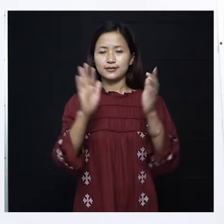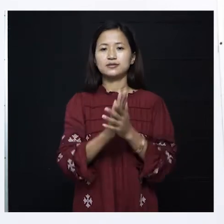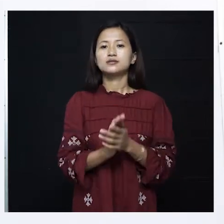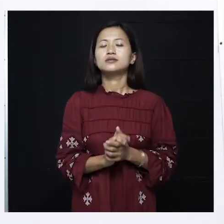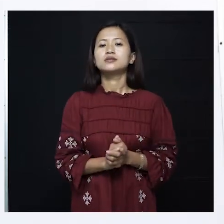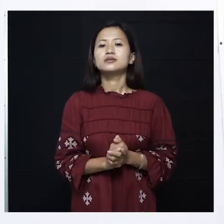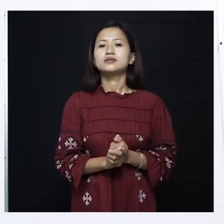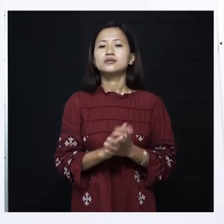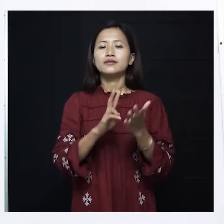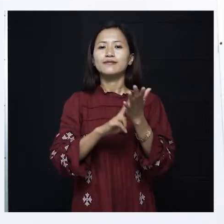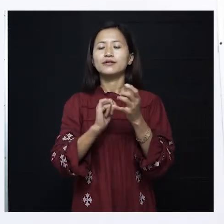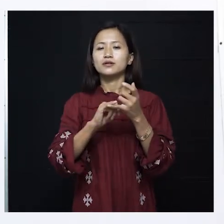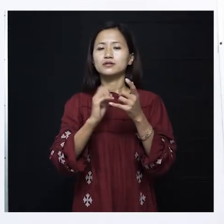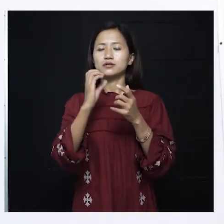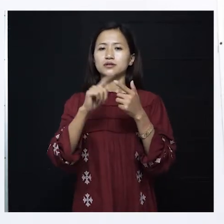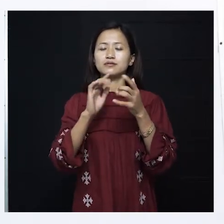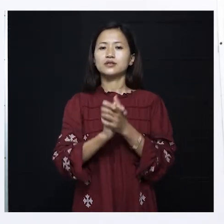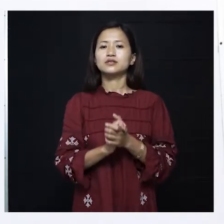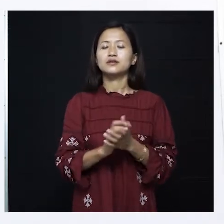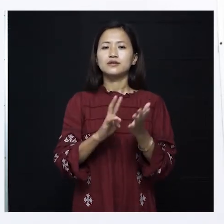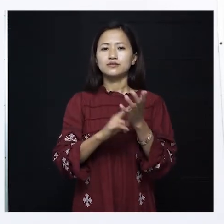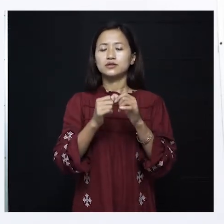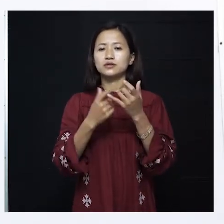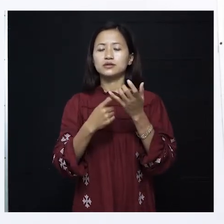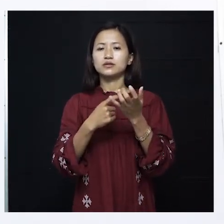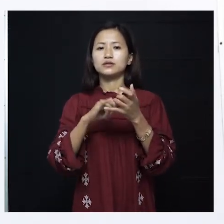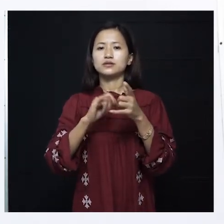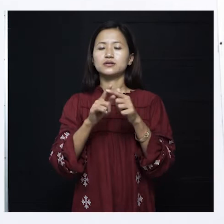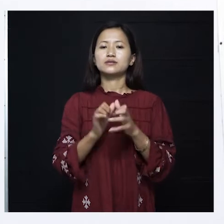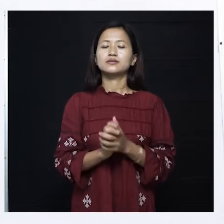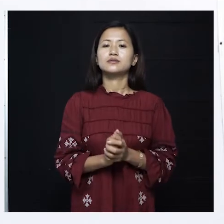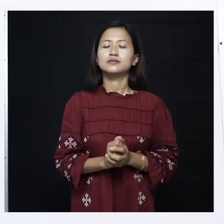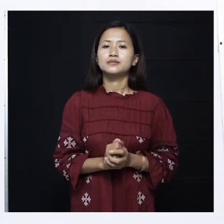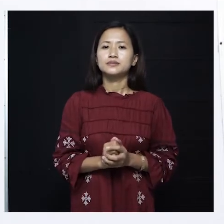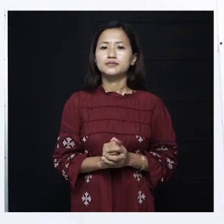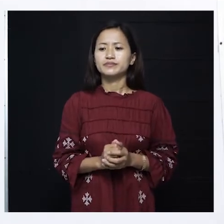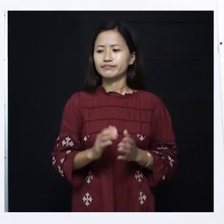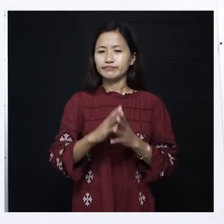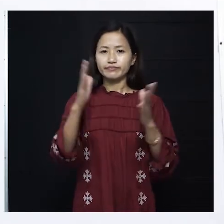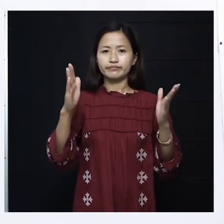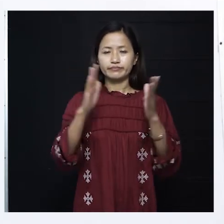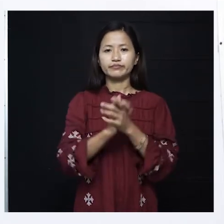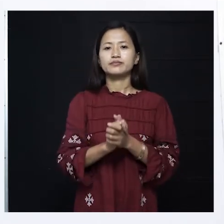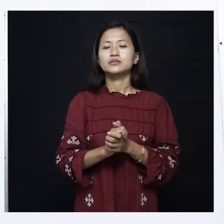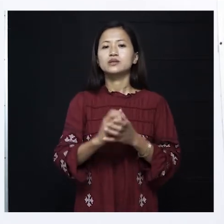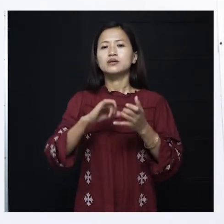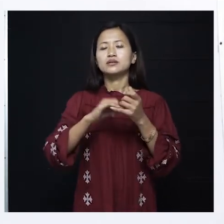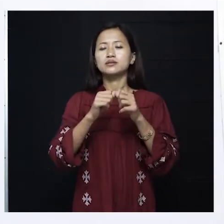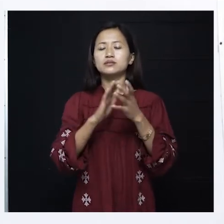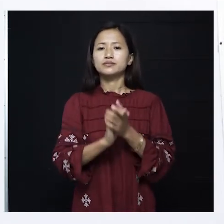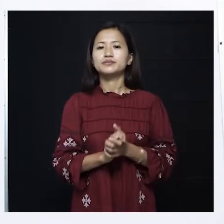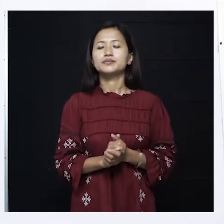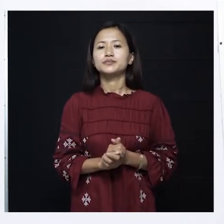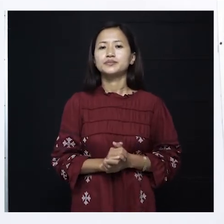it is just vice versa. Small will be large, and here large scale will be to do with the small